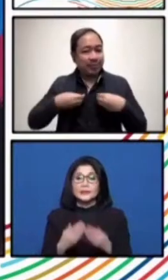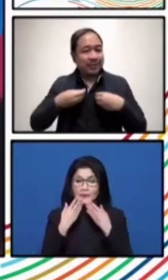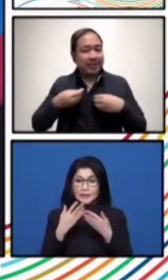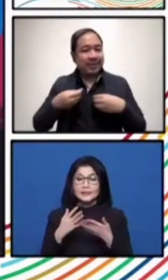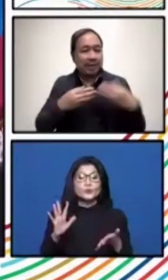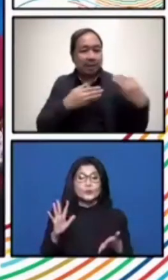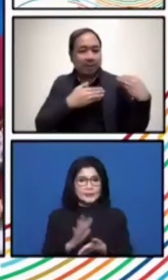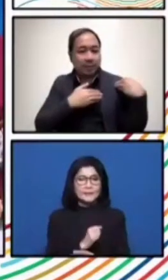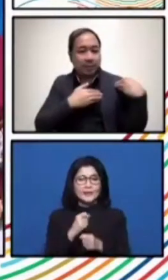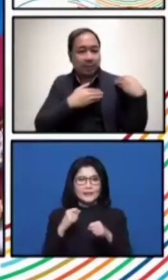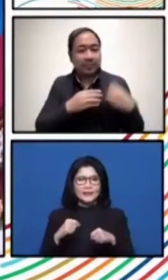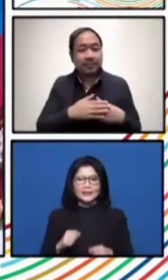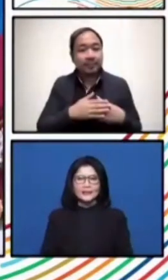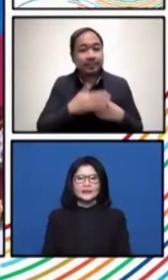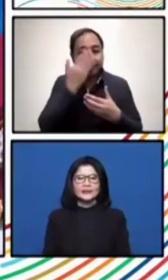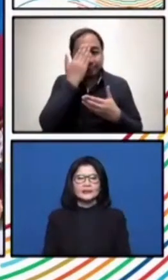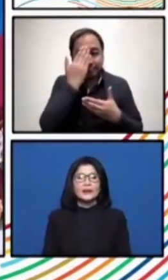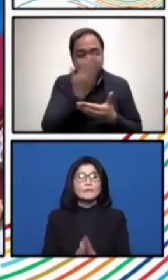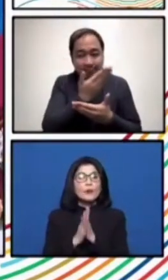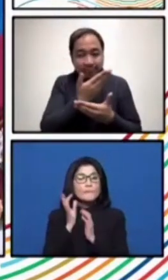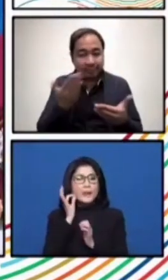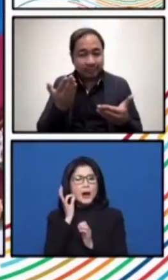distinguished delegates